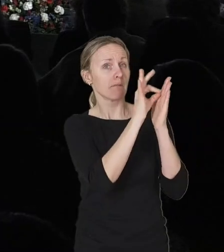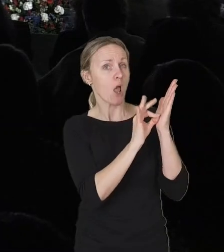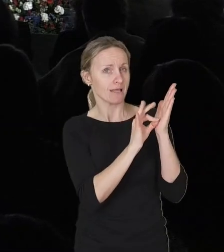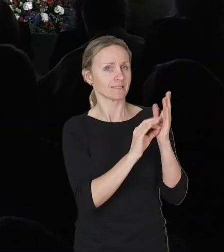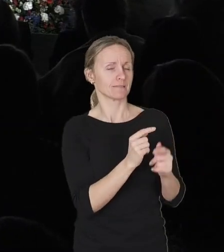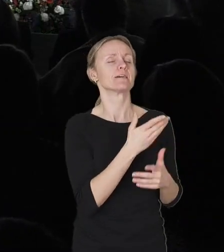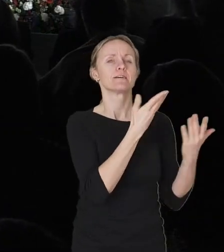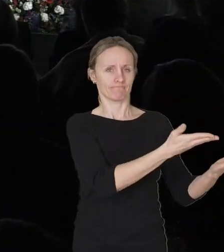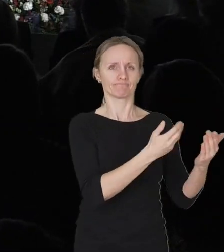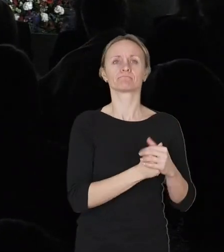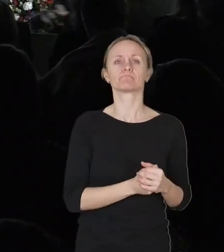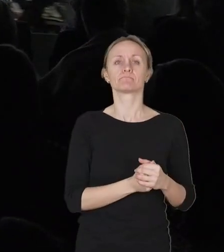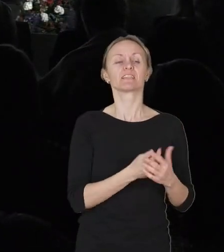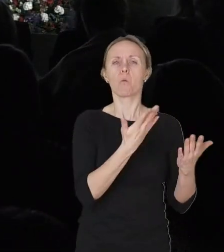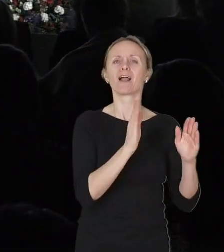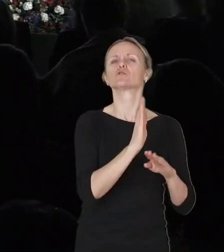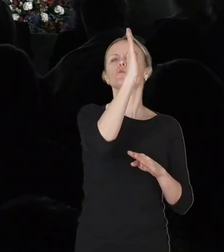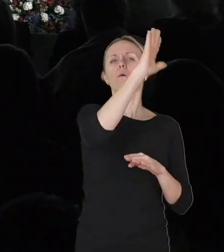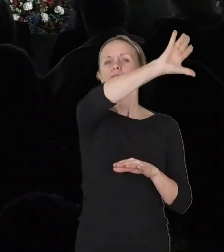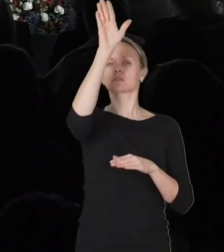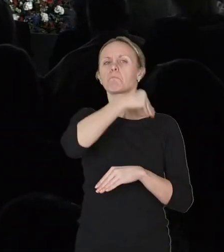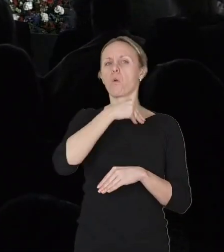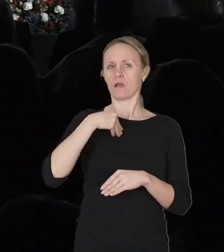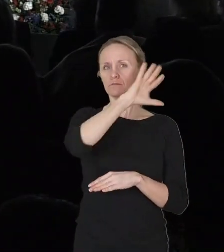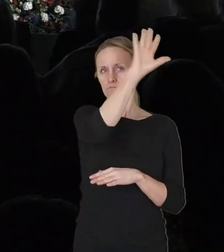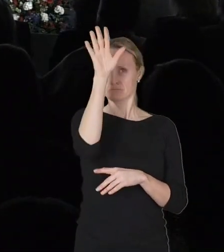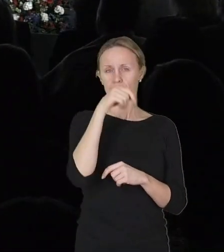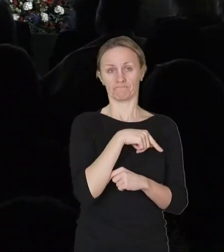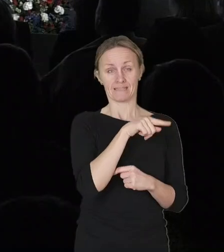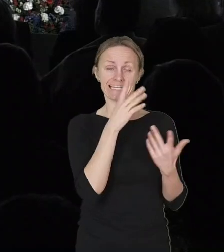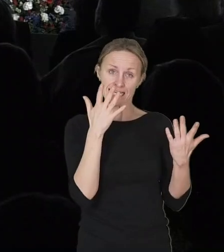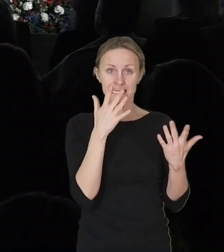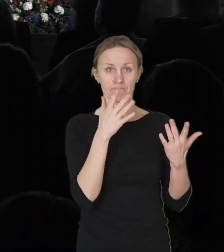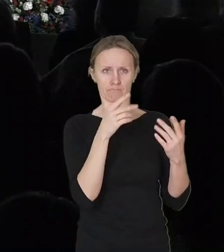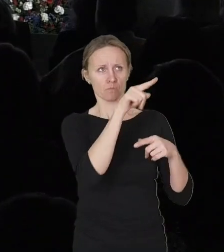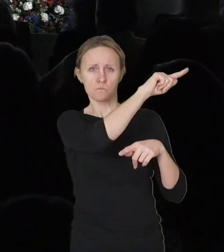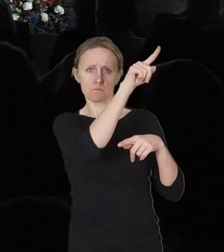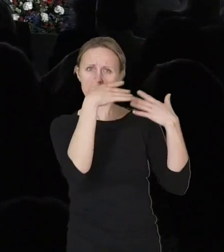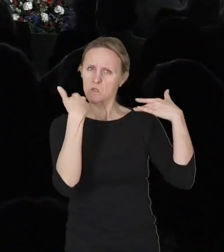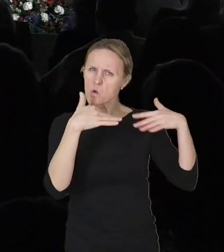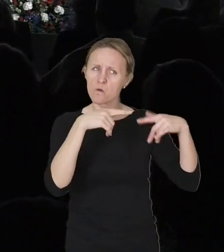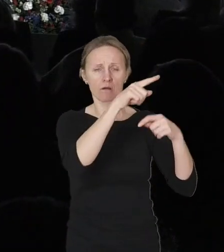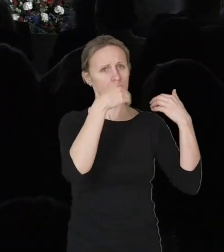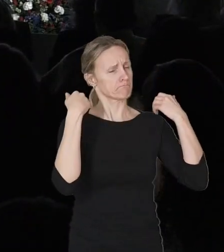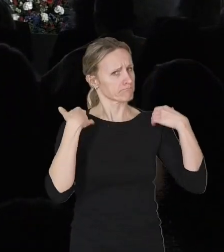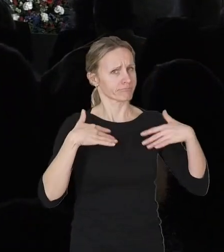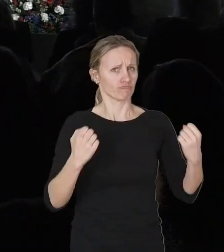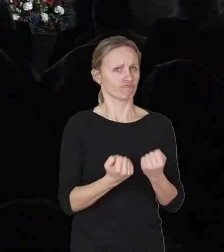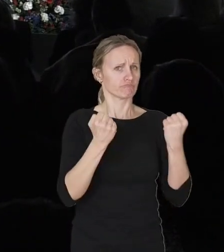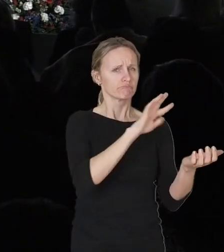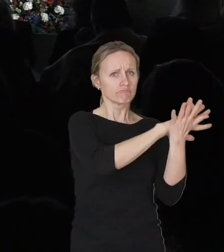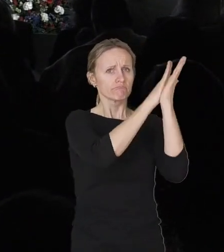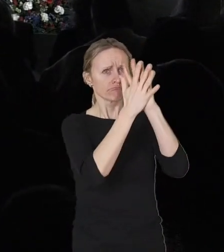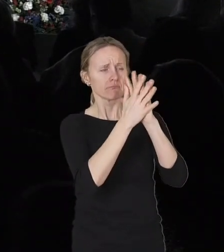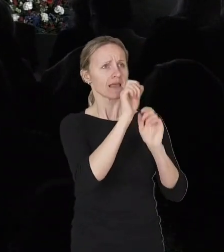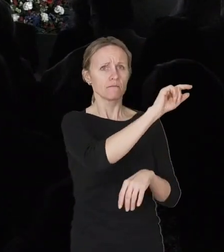as a region with access to the sea and this flow of products through